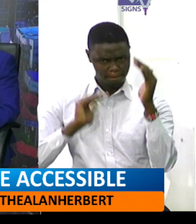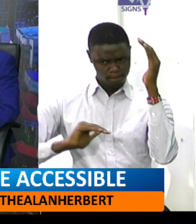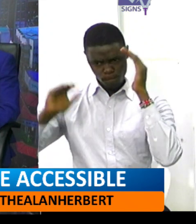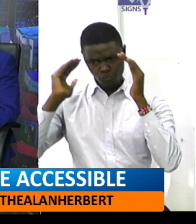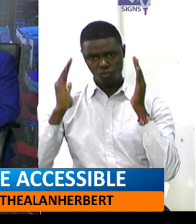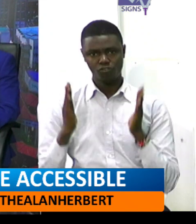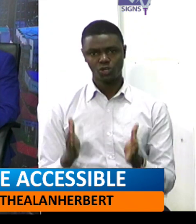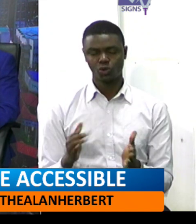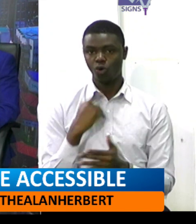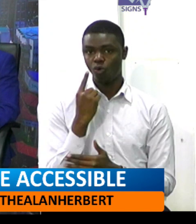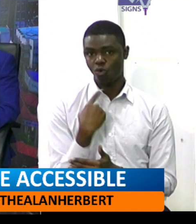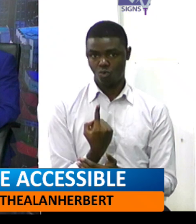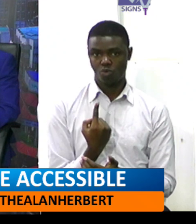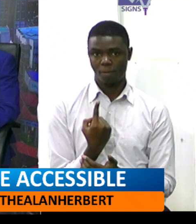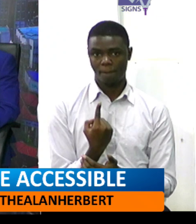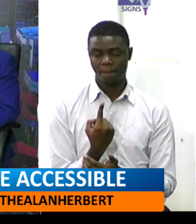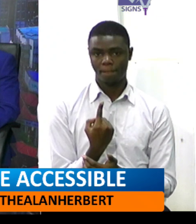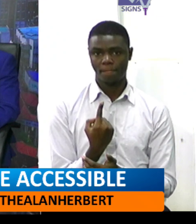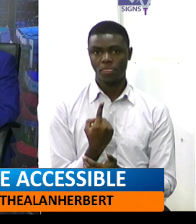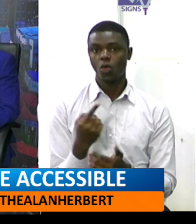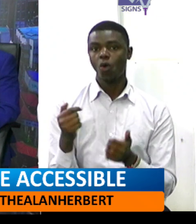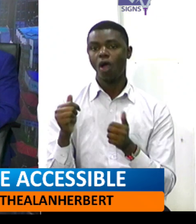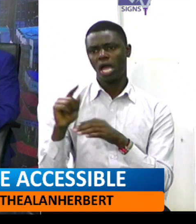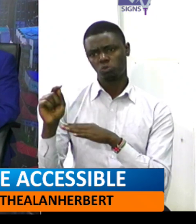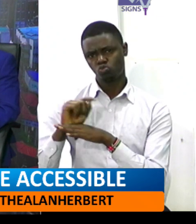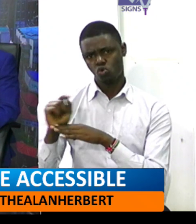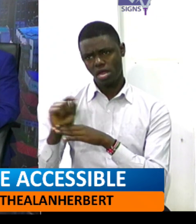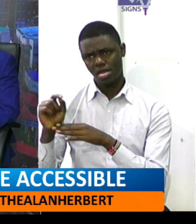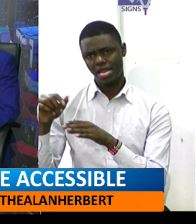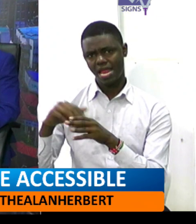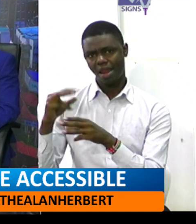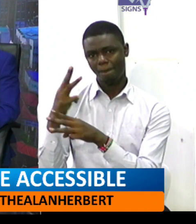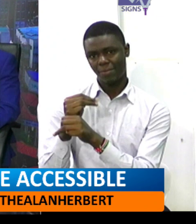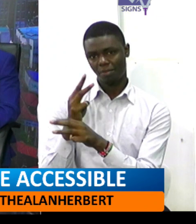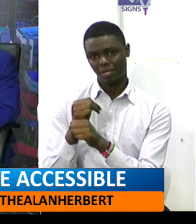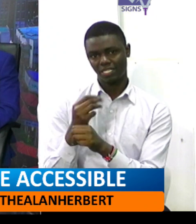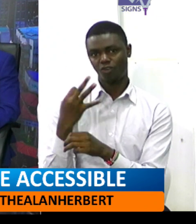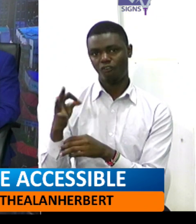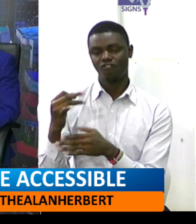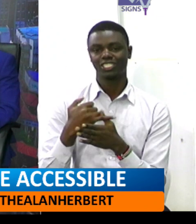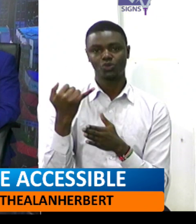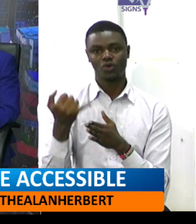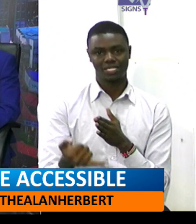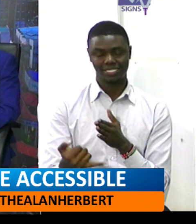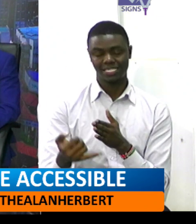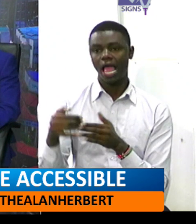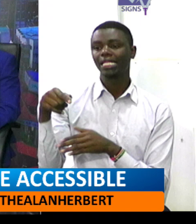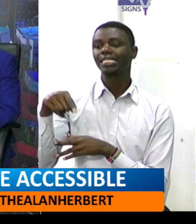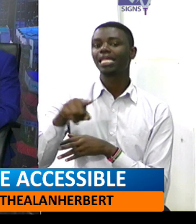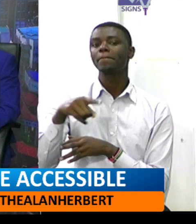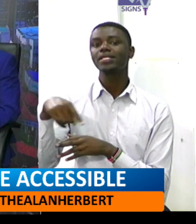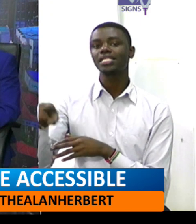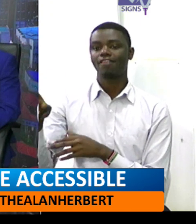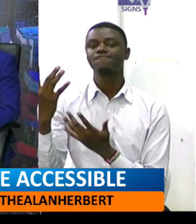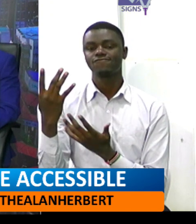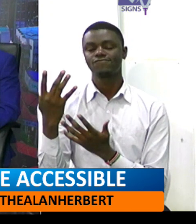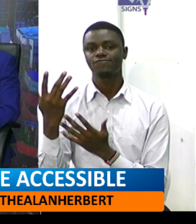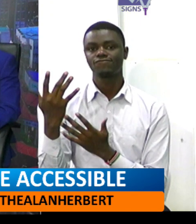professionals who are well trained in the mathematics of insurance. They